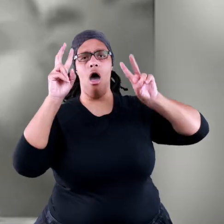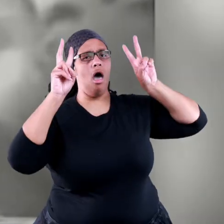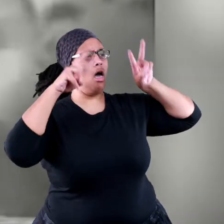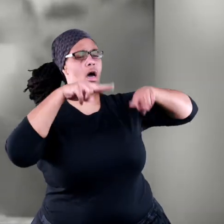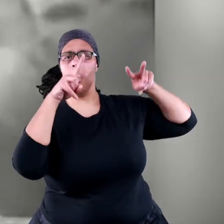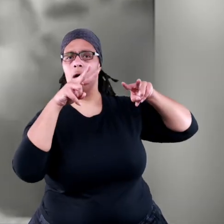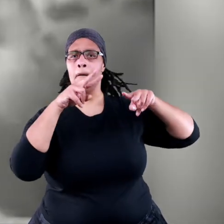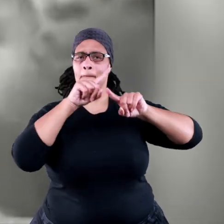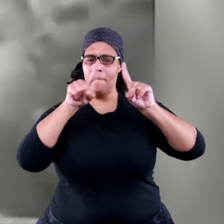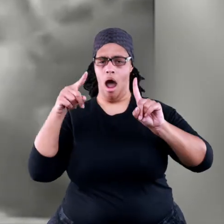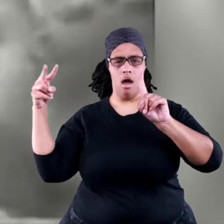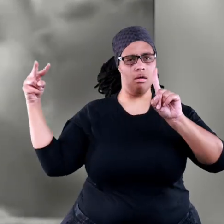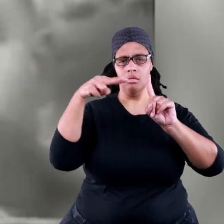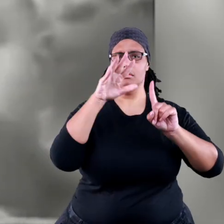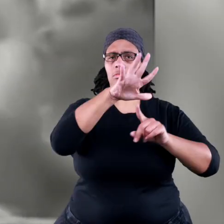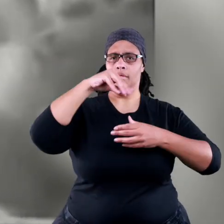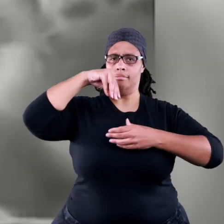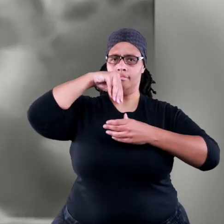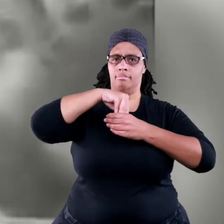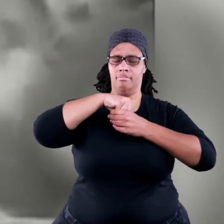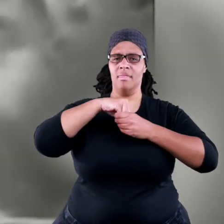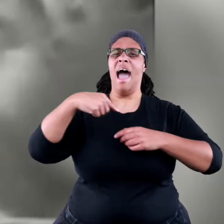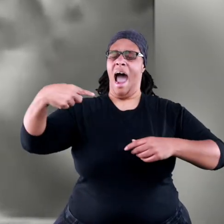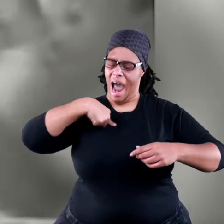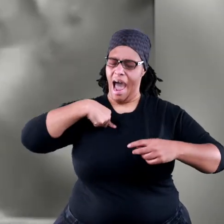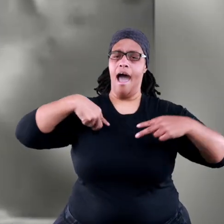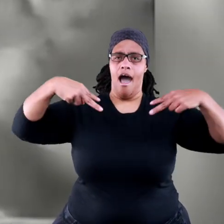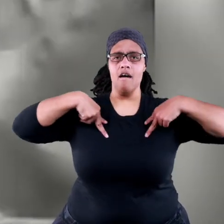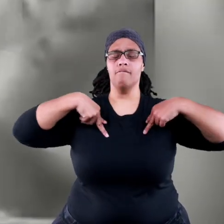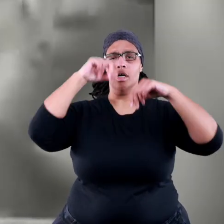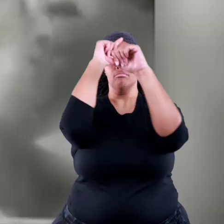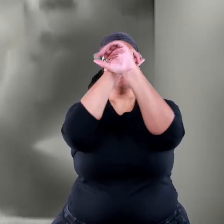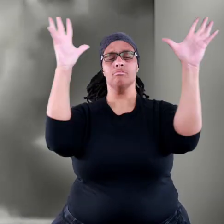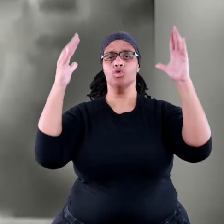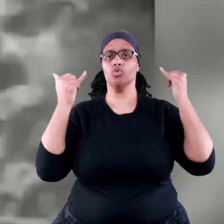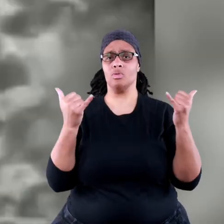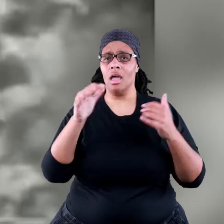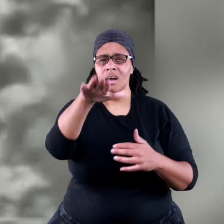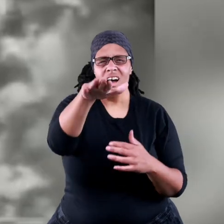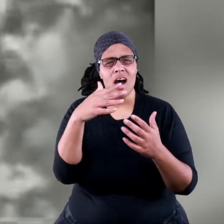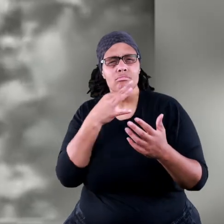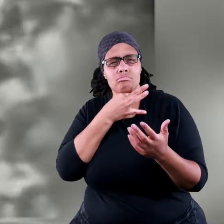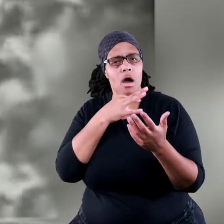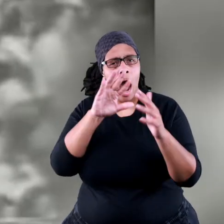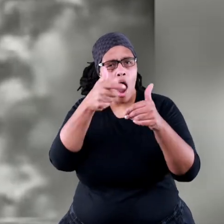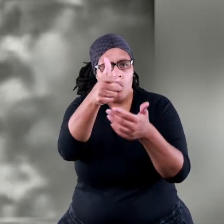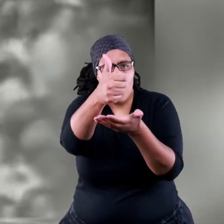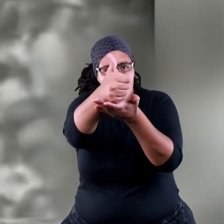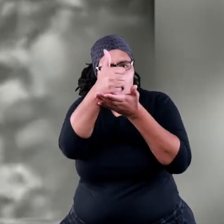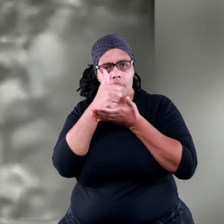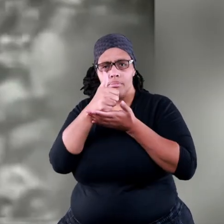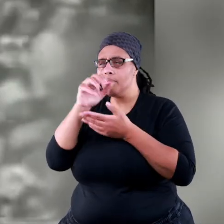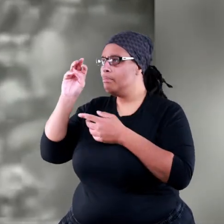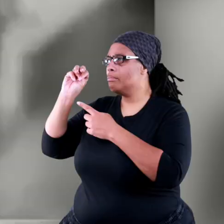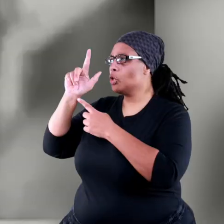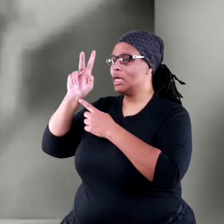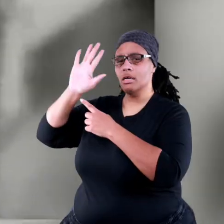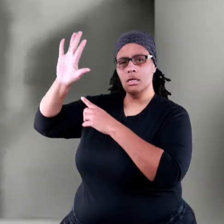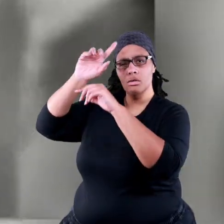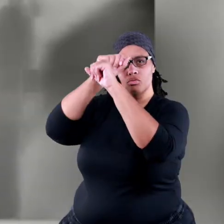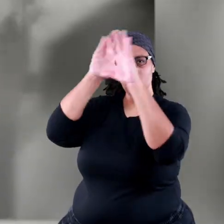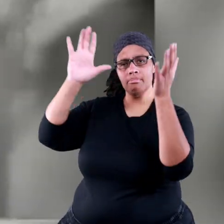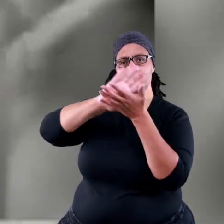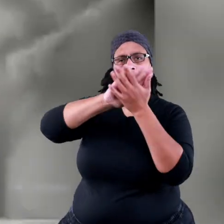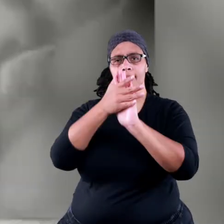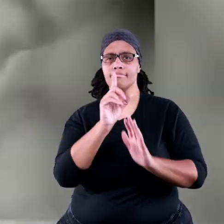their skin, but by the content of their character. I have a dream today. How can you help Dr. King's dream